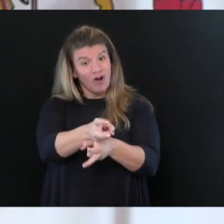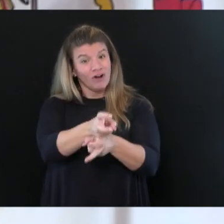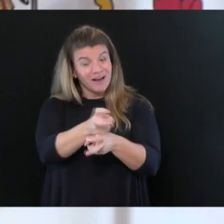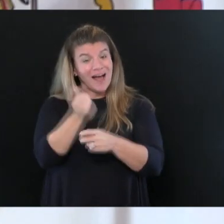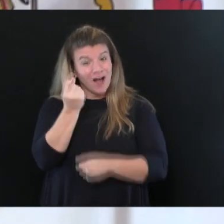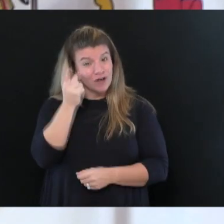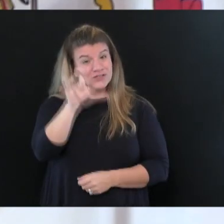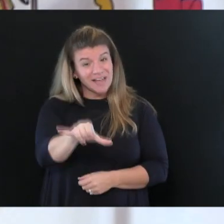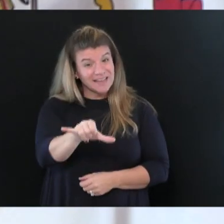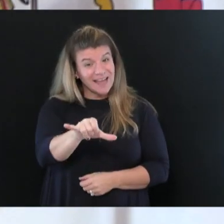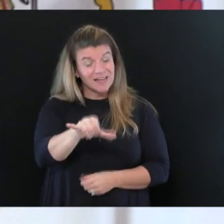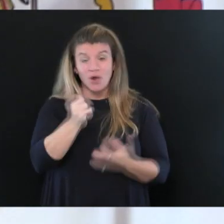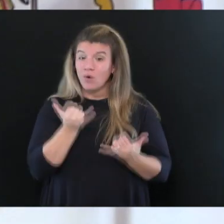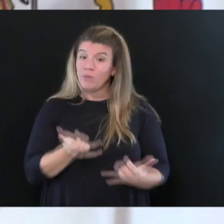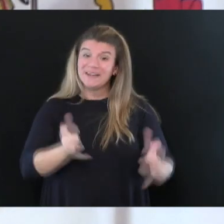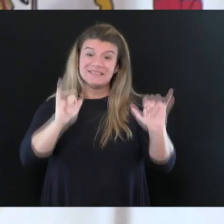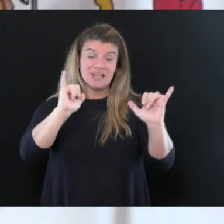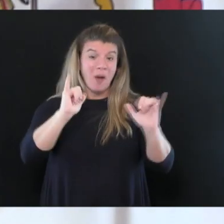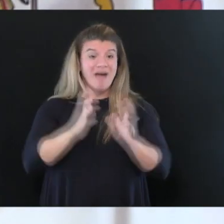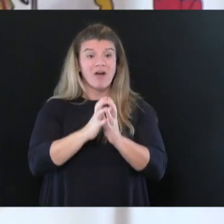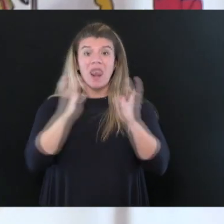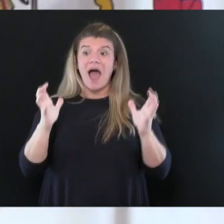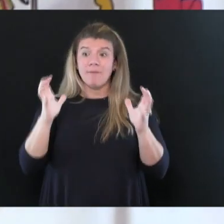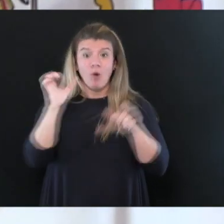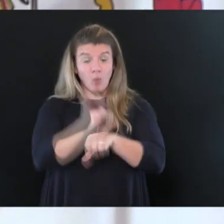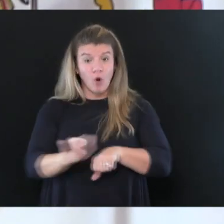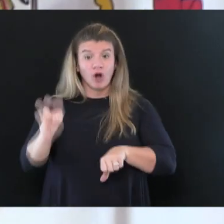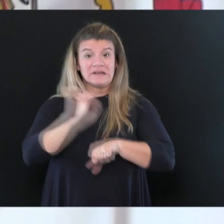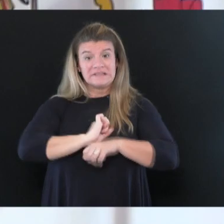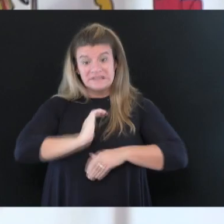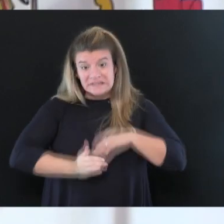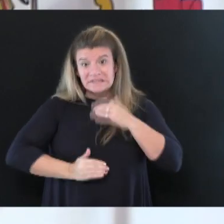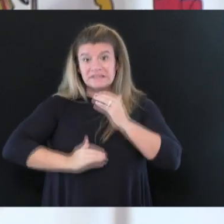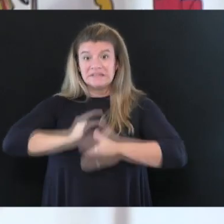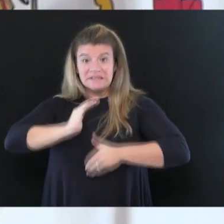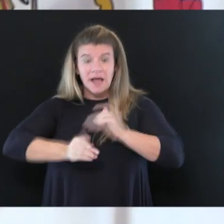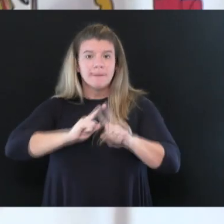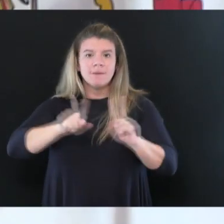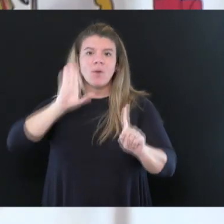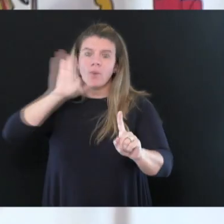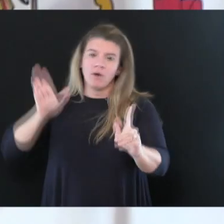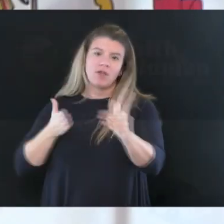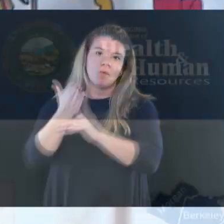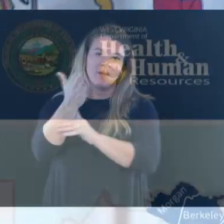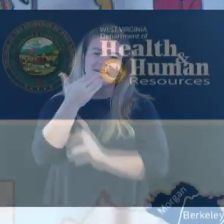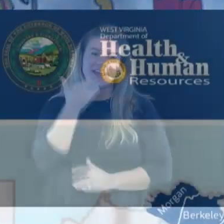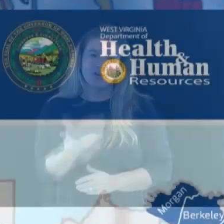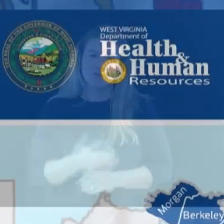We've still got some stormy seas in front of us, but we're going to get there. Thank you all so much.